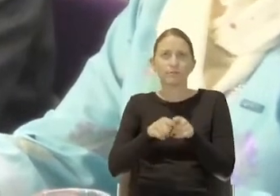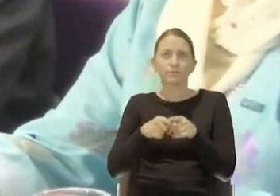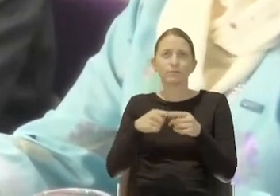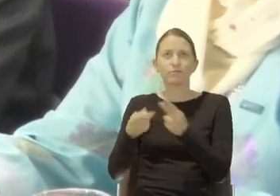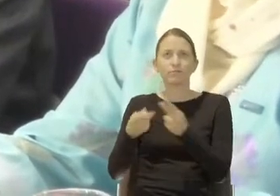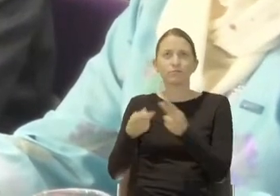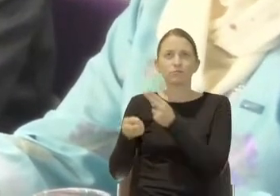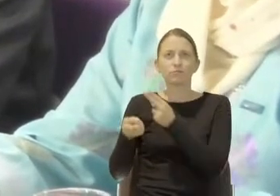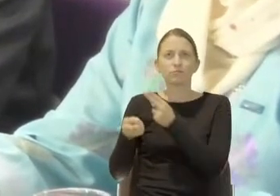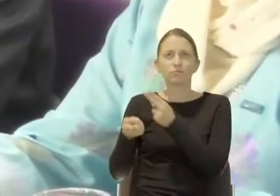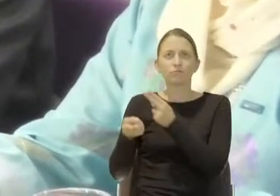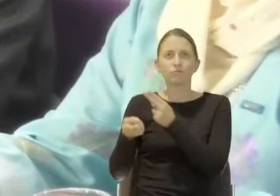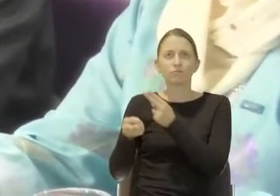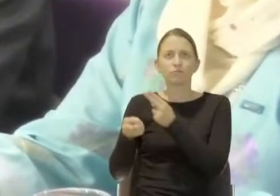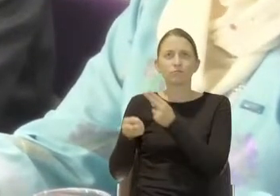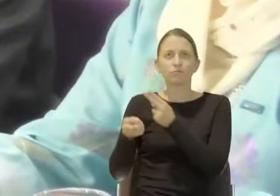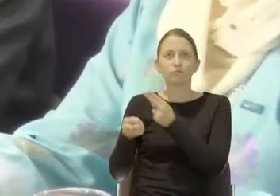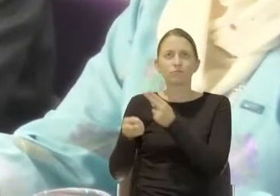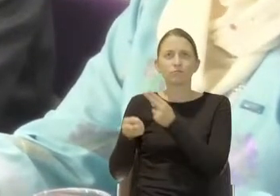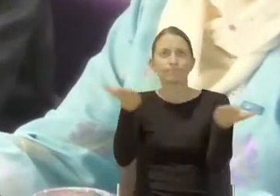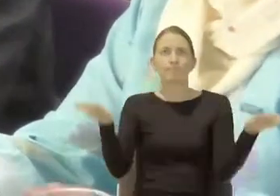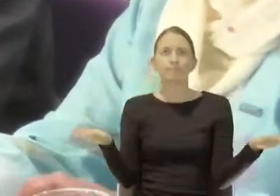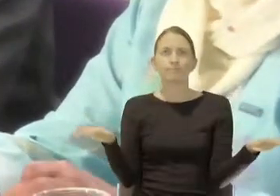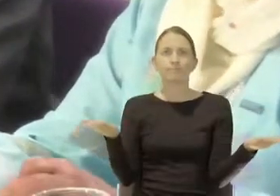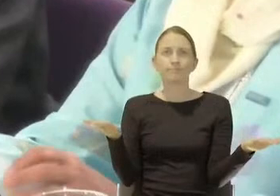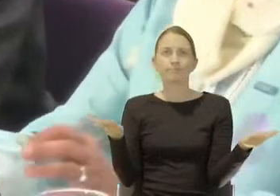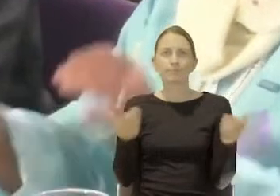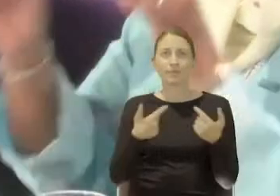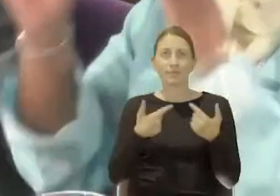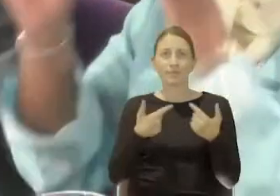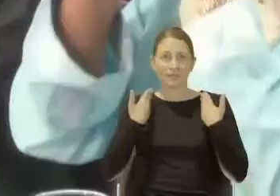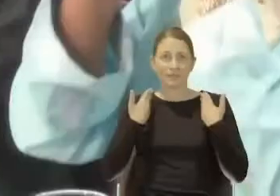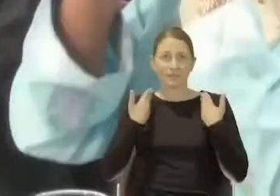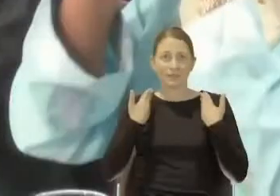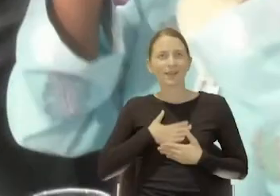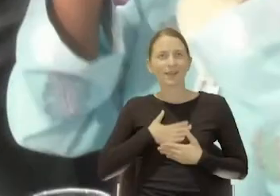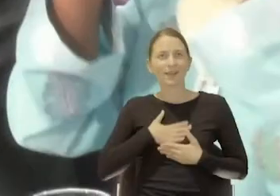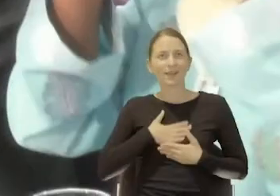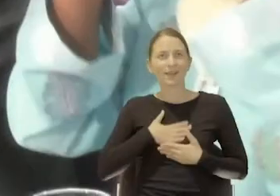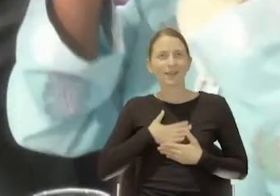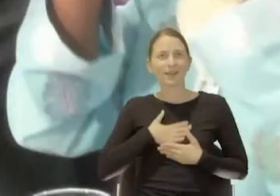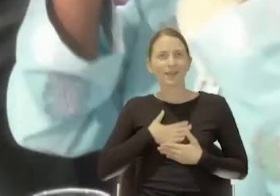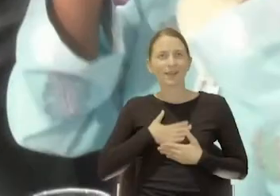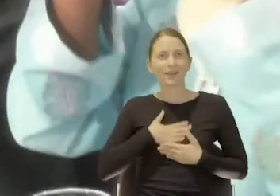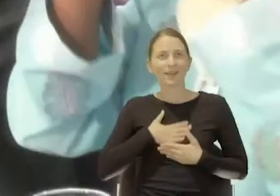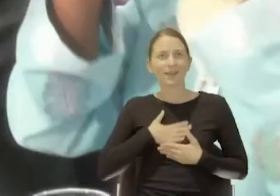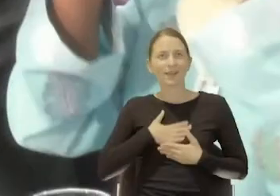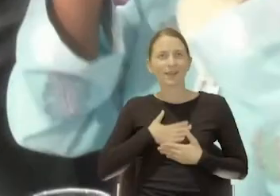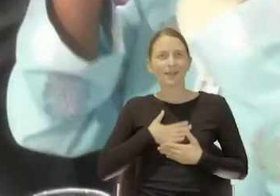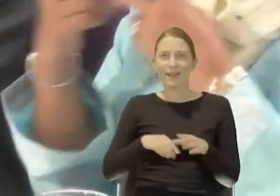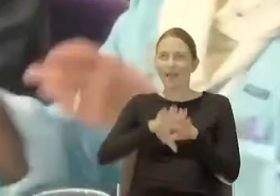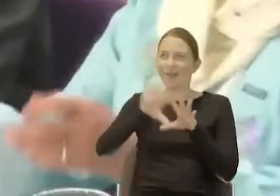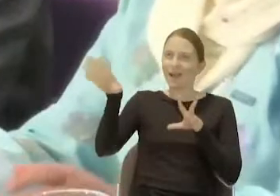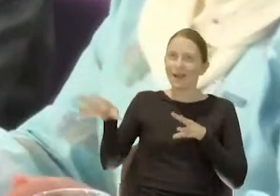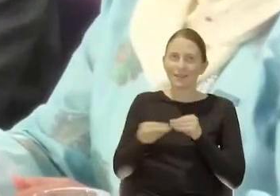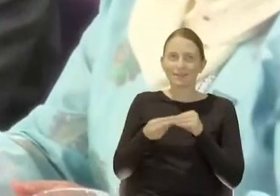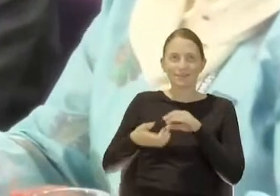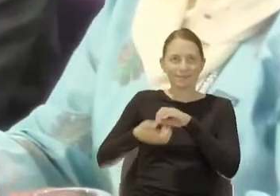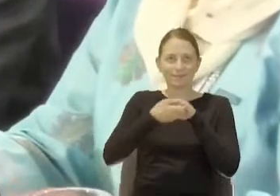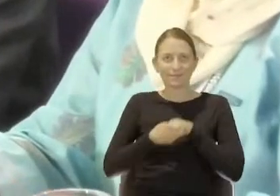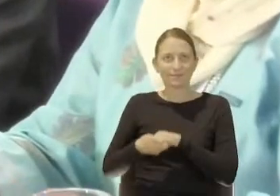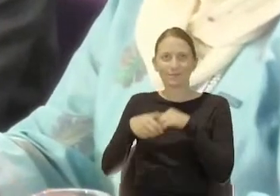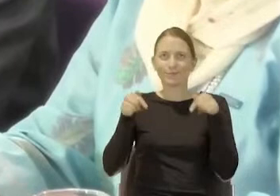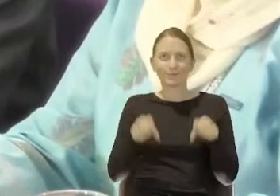is a great pleasure to be with you this afternoon to address this Ministerial Roundtable of the